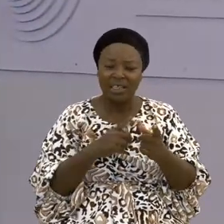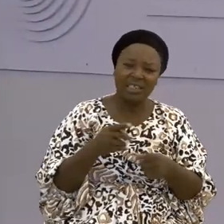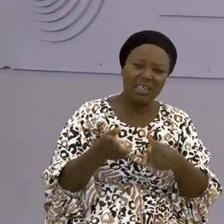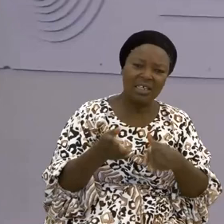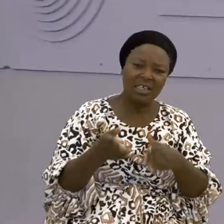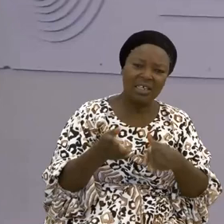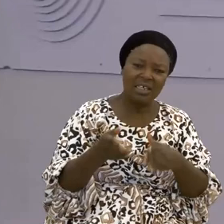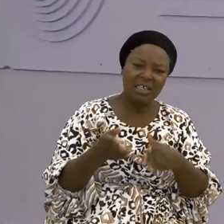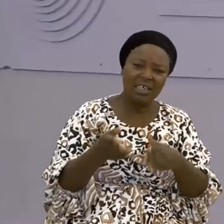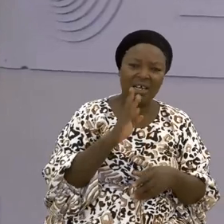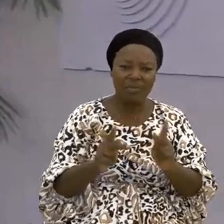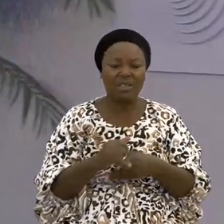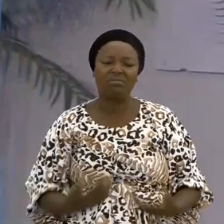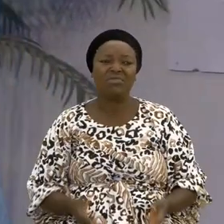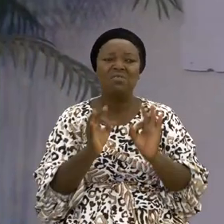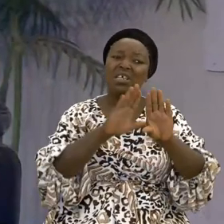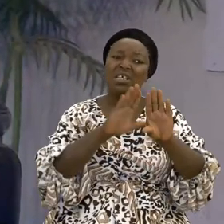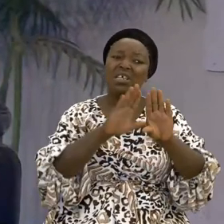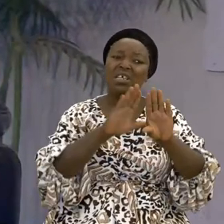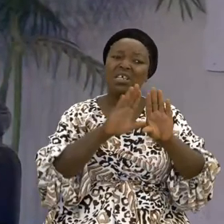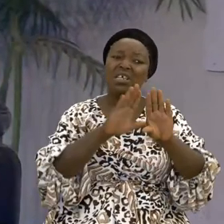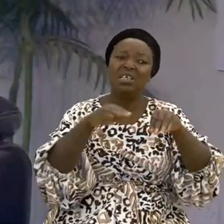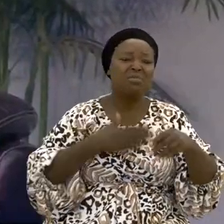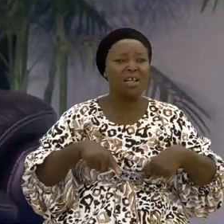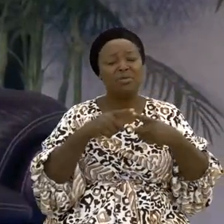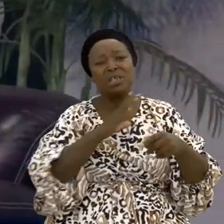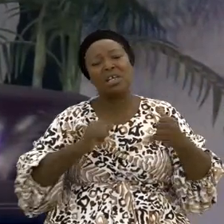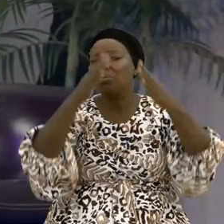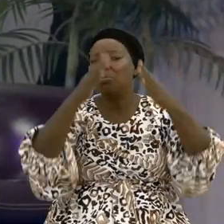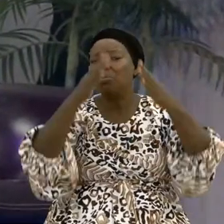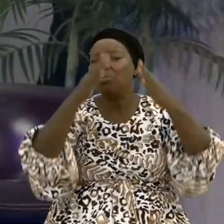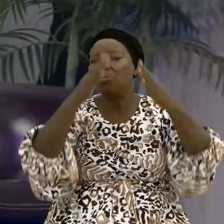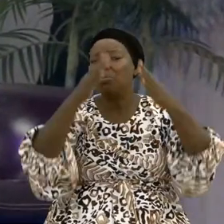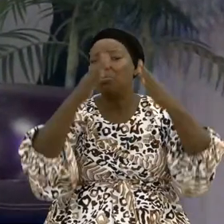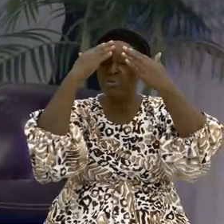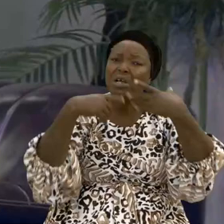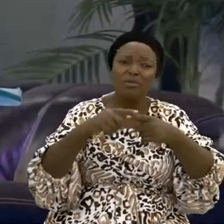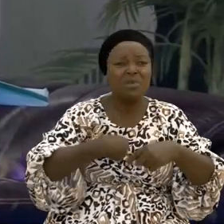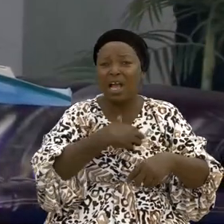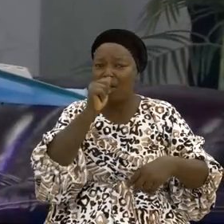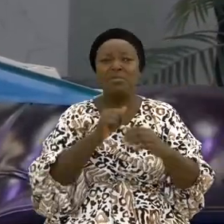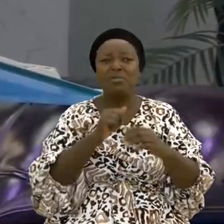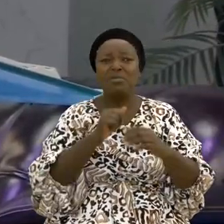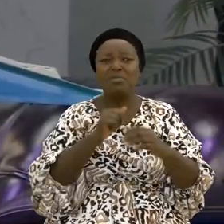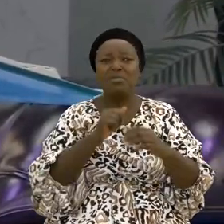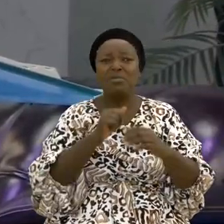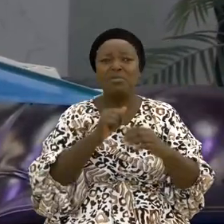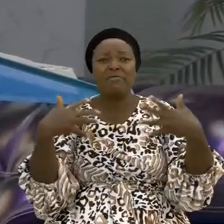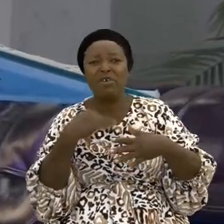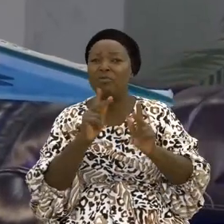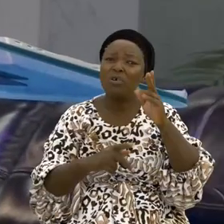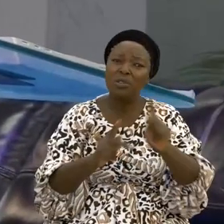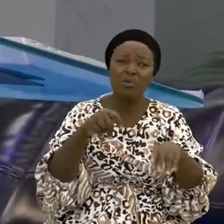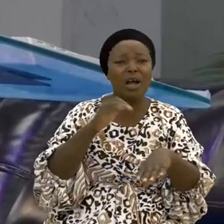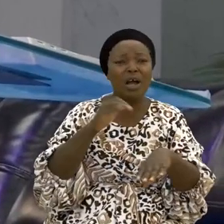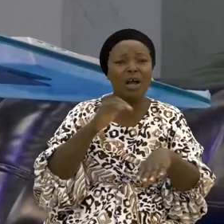life to Christ now, I don't know what will happen to me. And I'm afraid what people at home, what people in